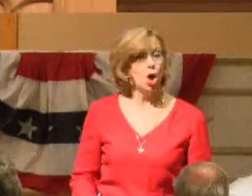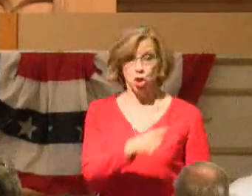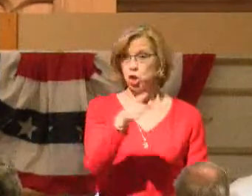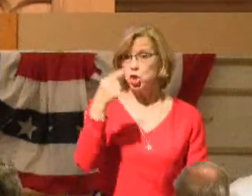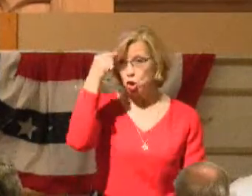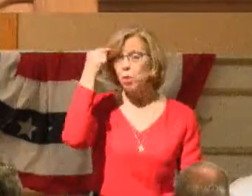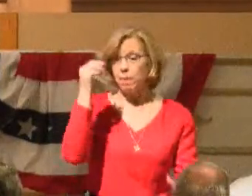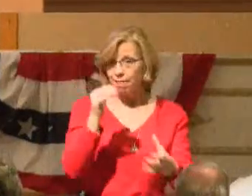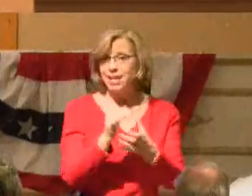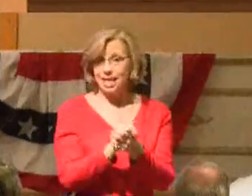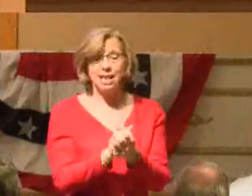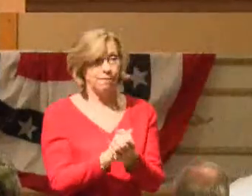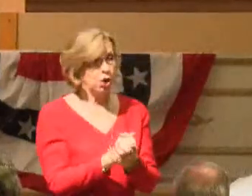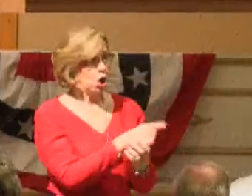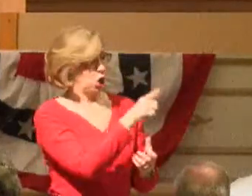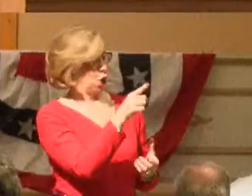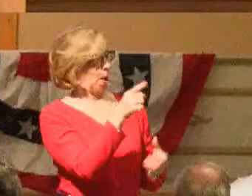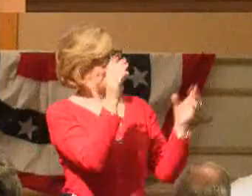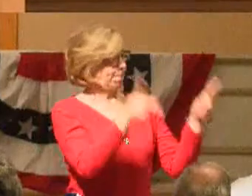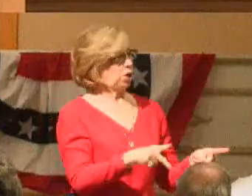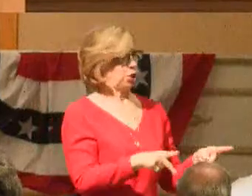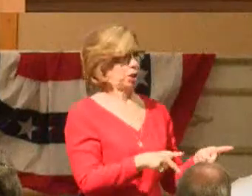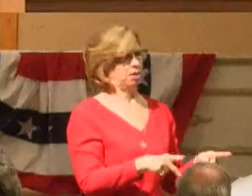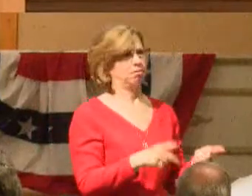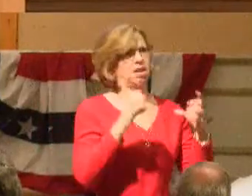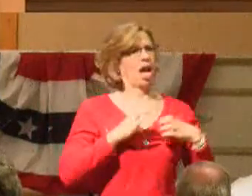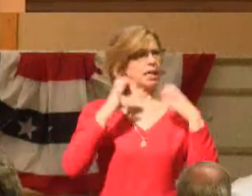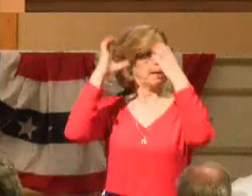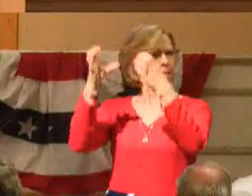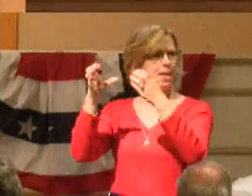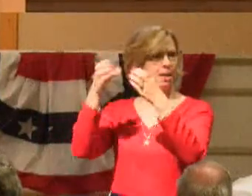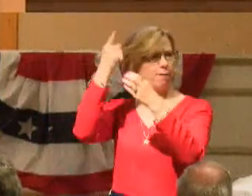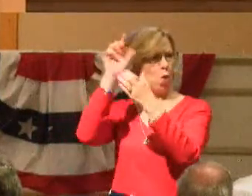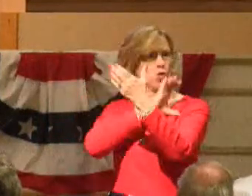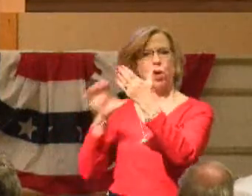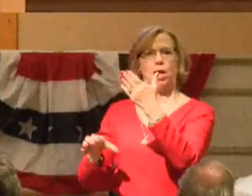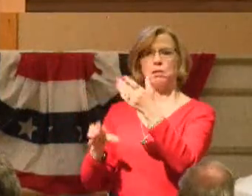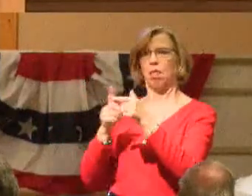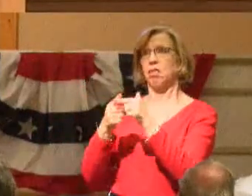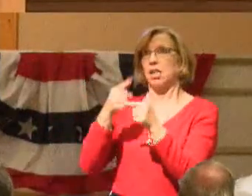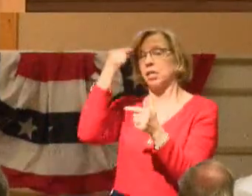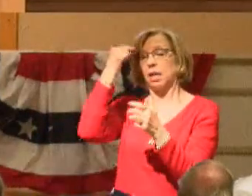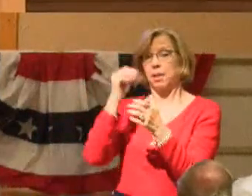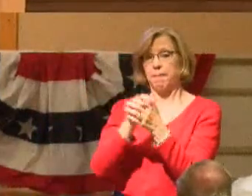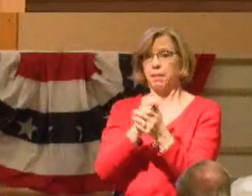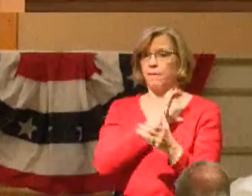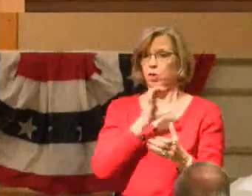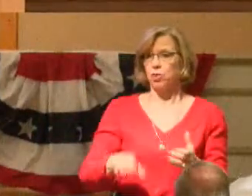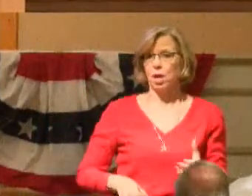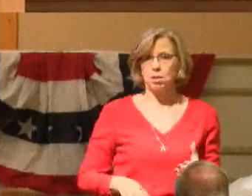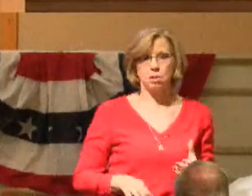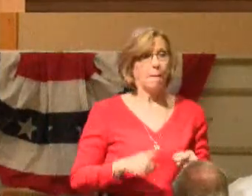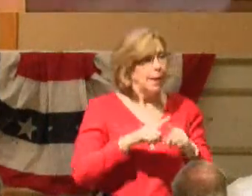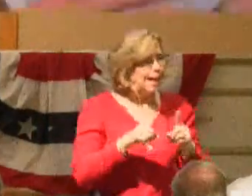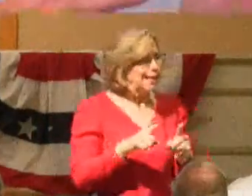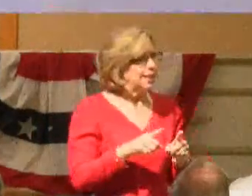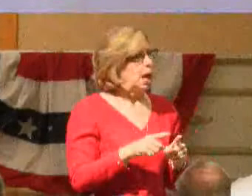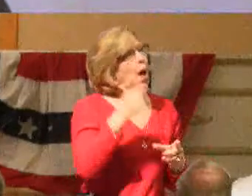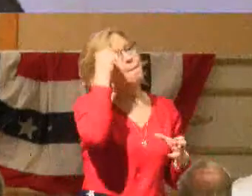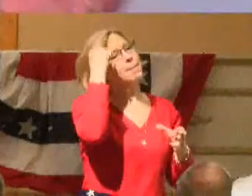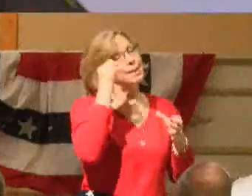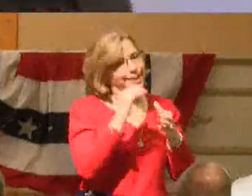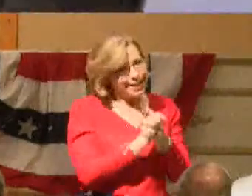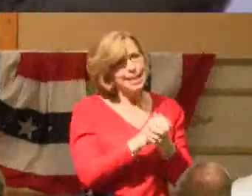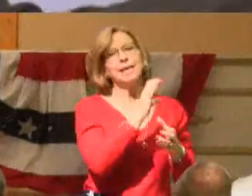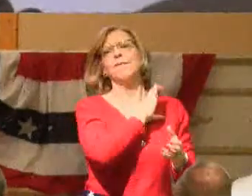believe that? Would you say that? If a person is not willing to commit his life to Christ, he doesn't believe in Christ. But if he believes in Christ, he's willing to commit his life for